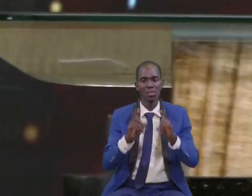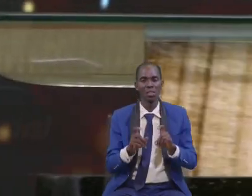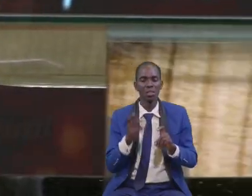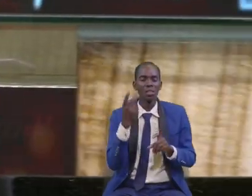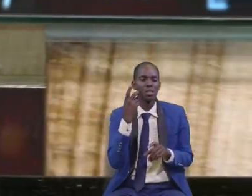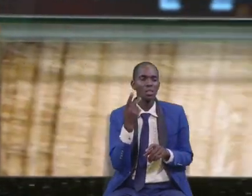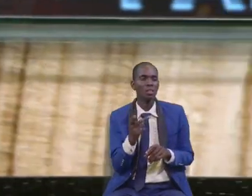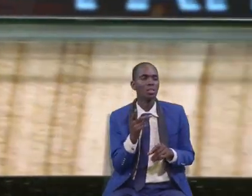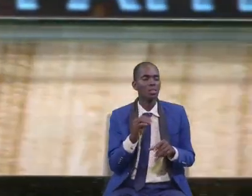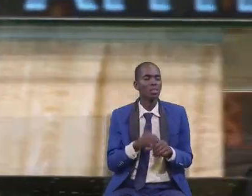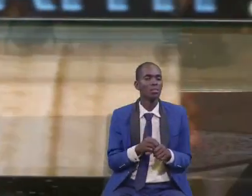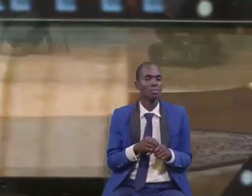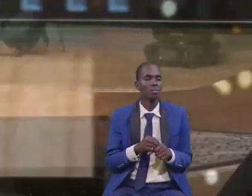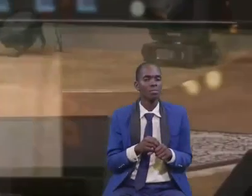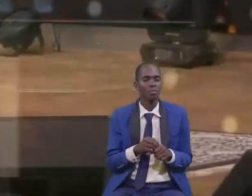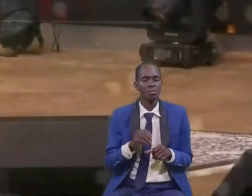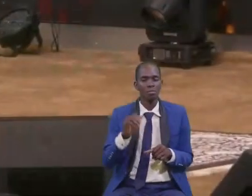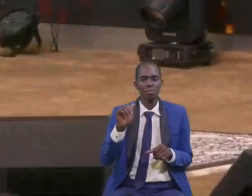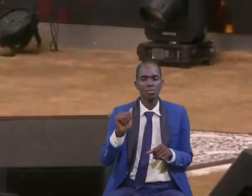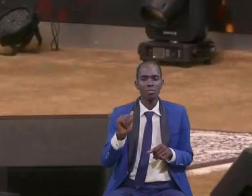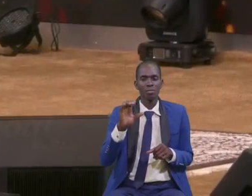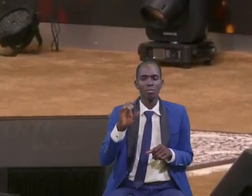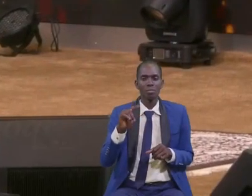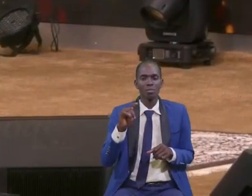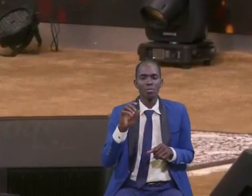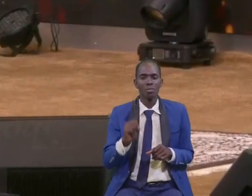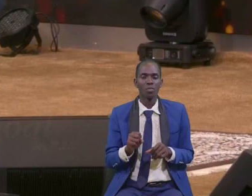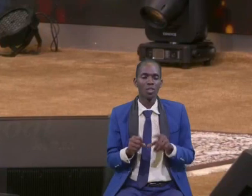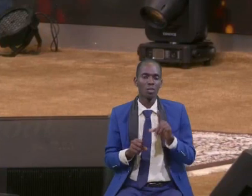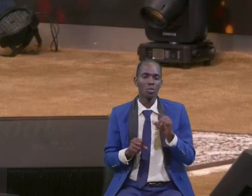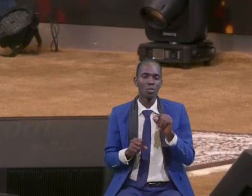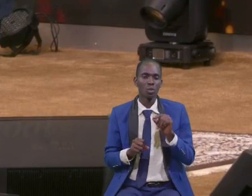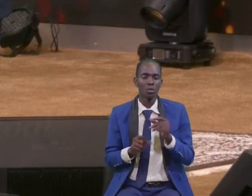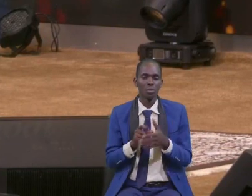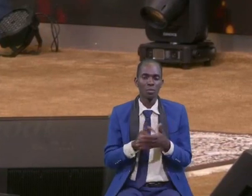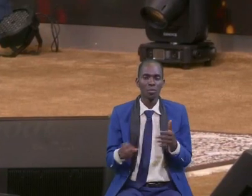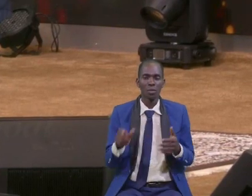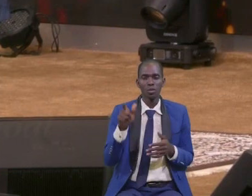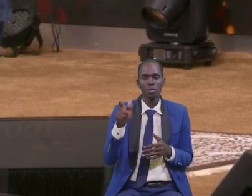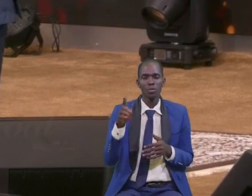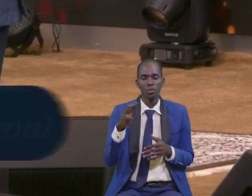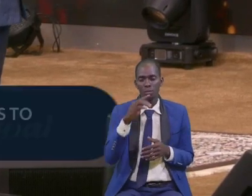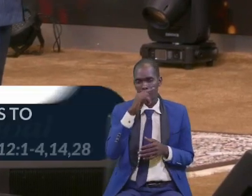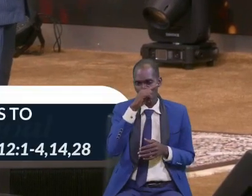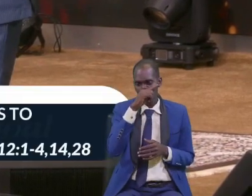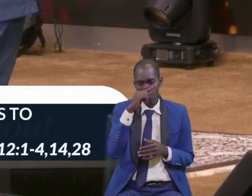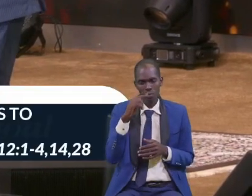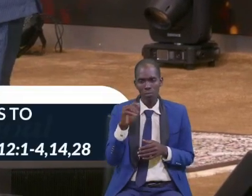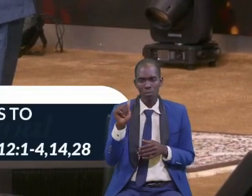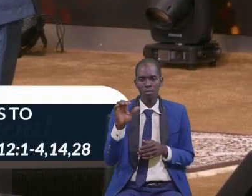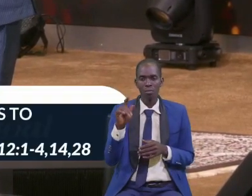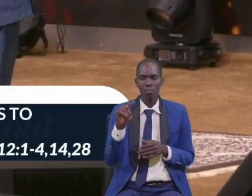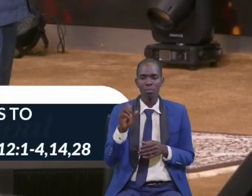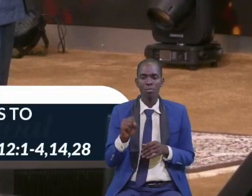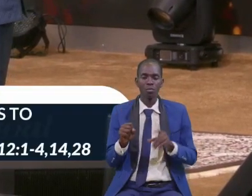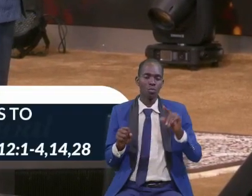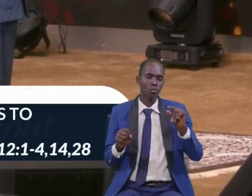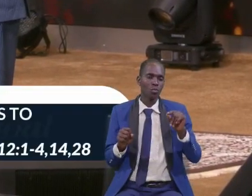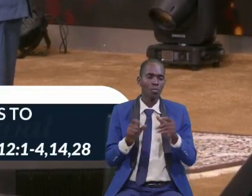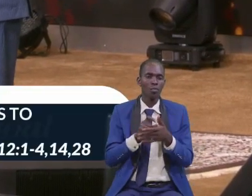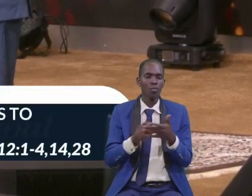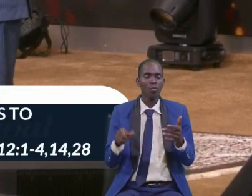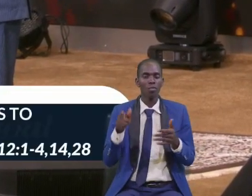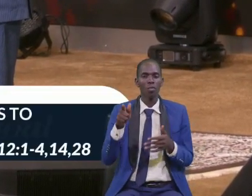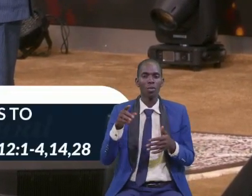at Acts chapter 20, and I'm reading from verse 24. Acts chapter 20, verse 24.